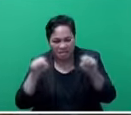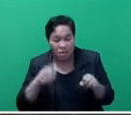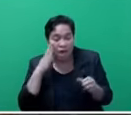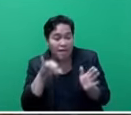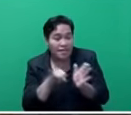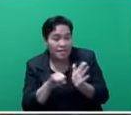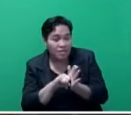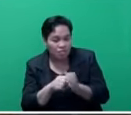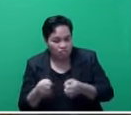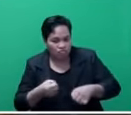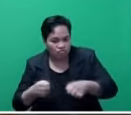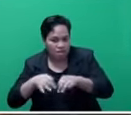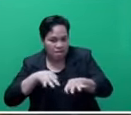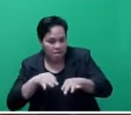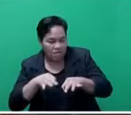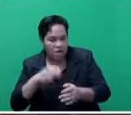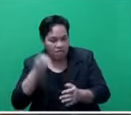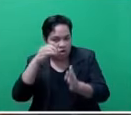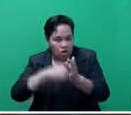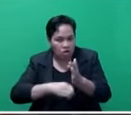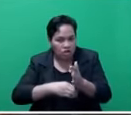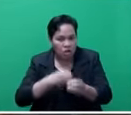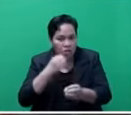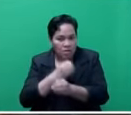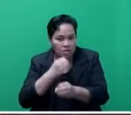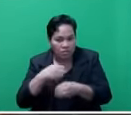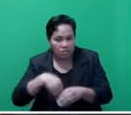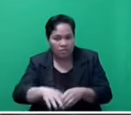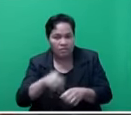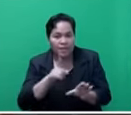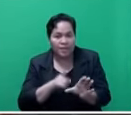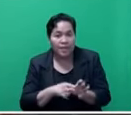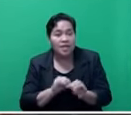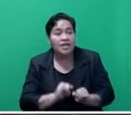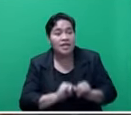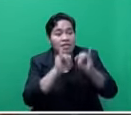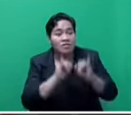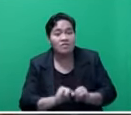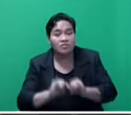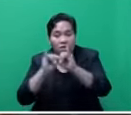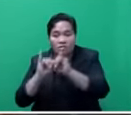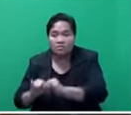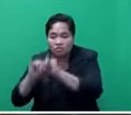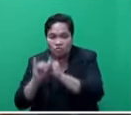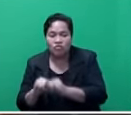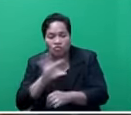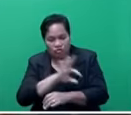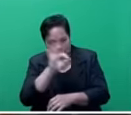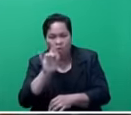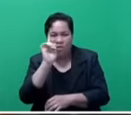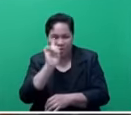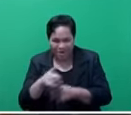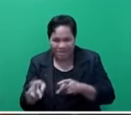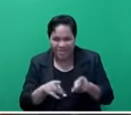a strategic plan, then you have a costed operation plan for the year, then you need individual targets for each person in that ministry. That's what the